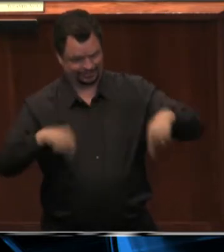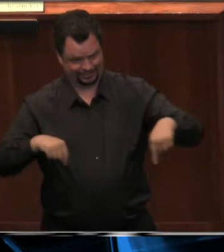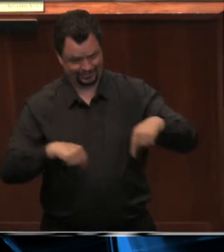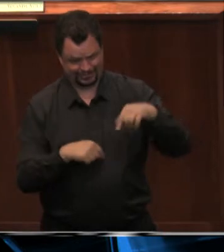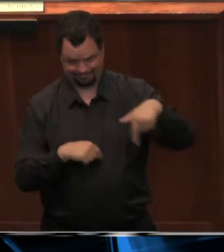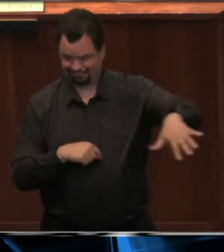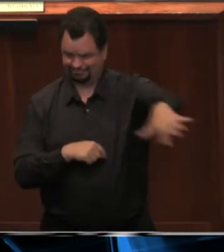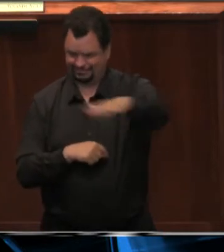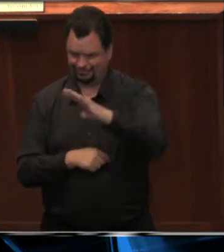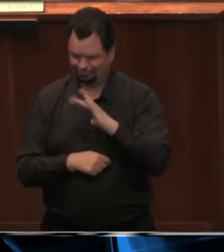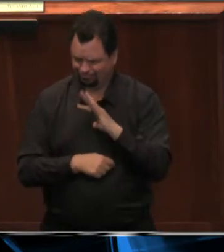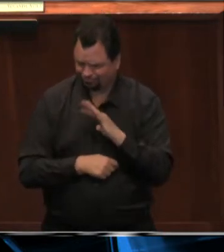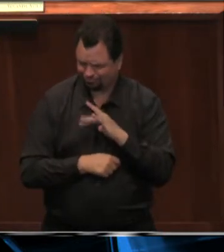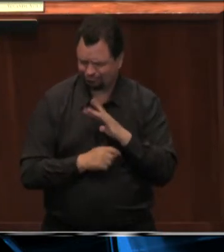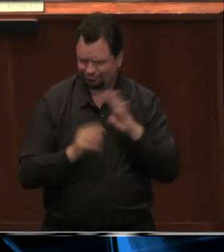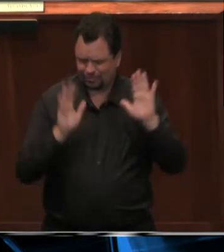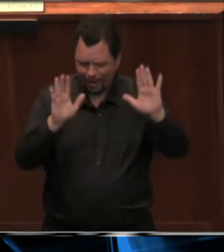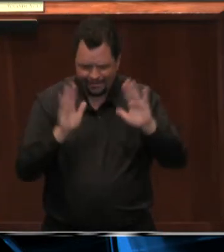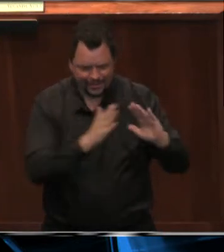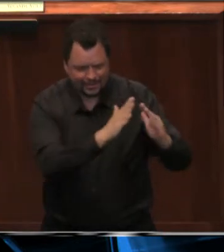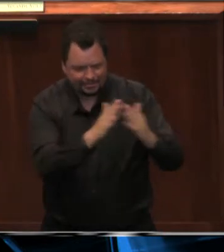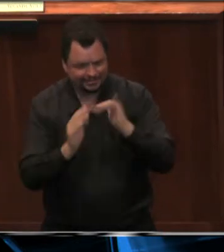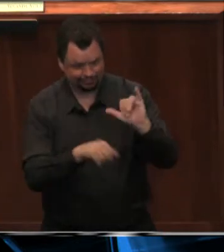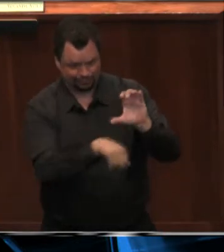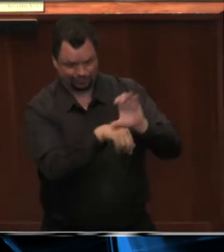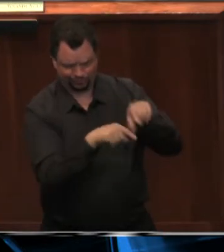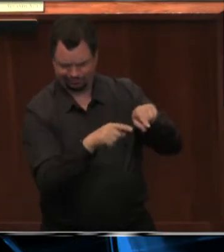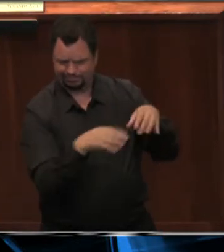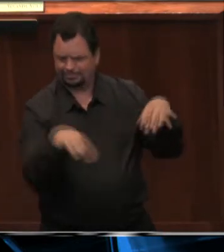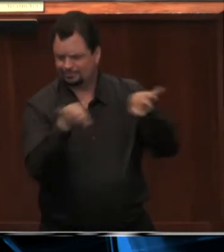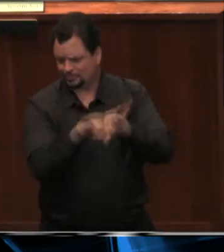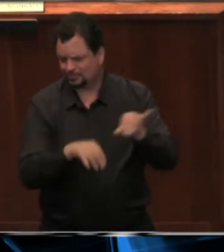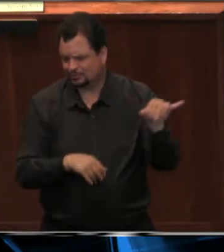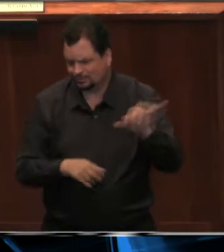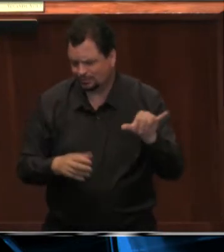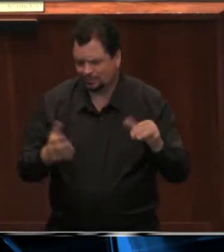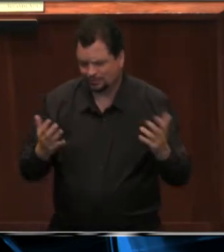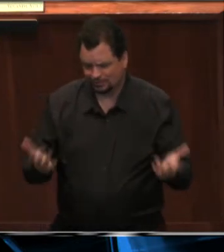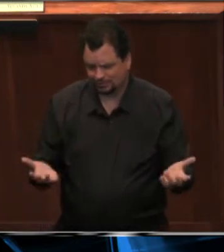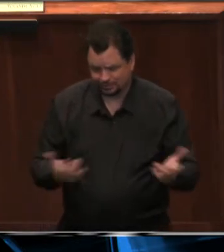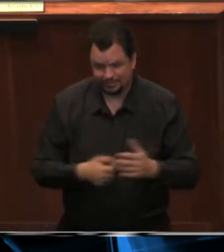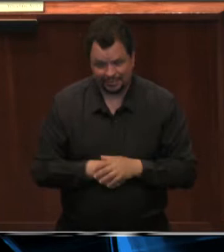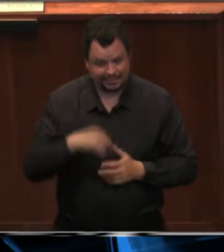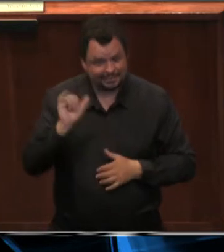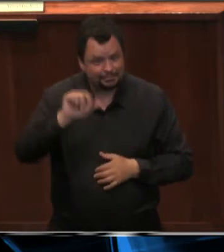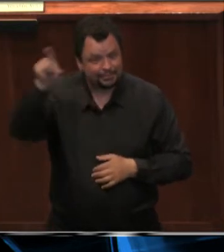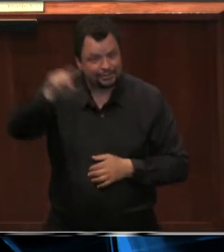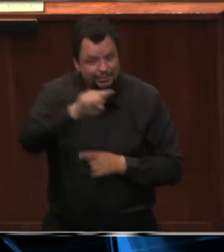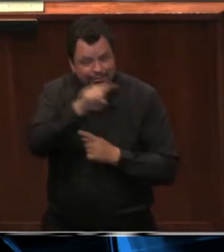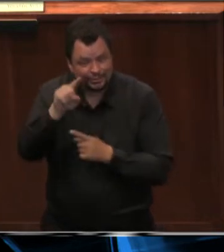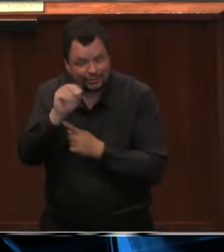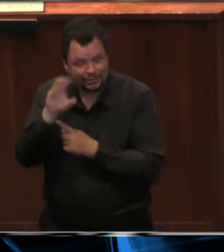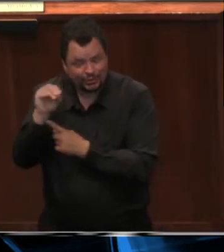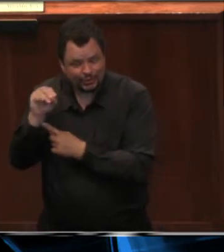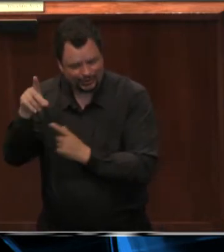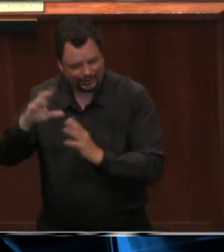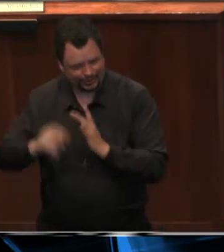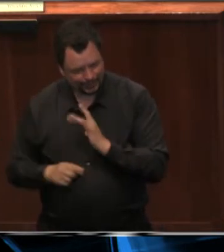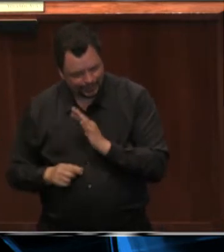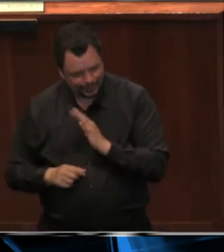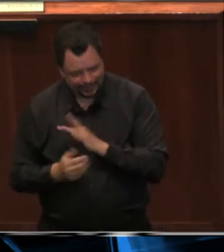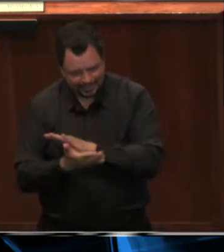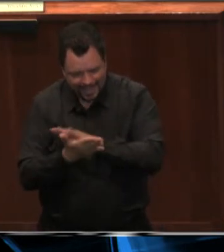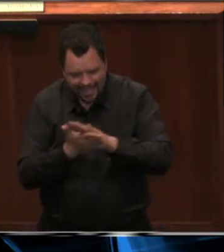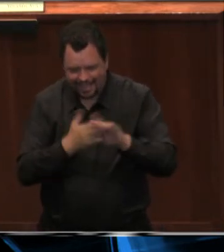worship, that was an important priority for the community. The Cheyenne Mountain Zoo, it's a unique and special place in our community